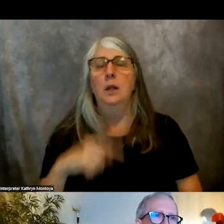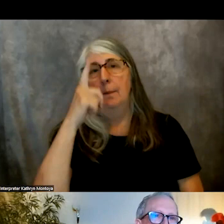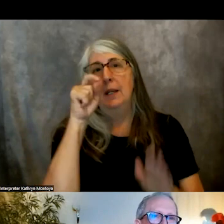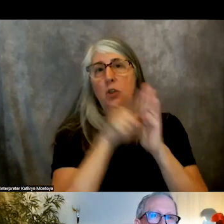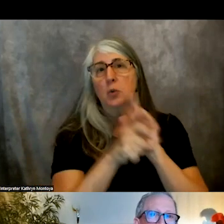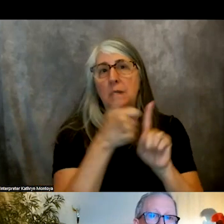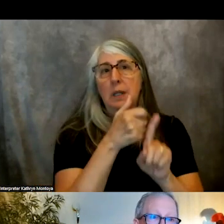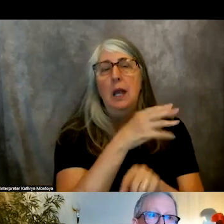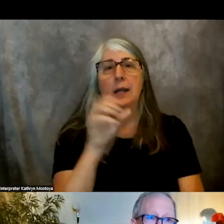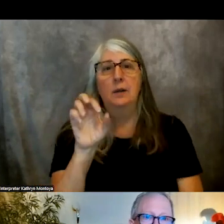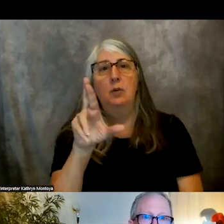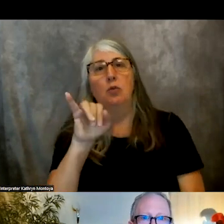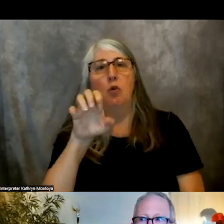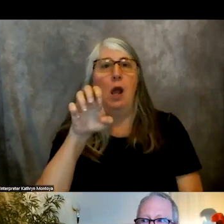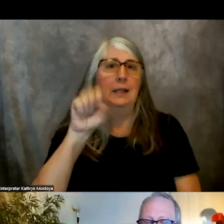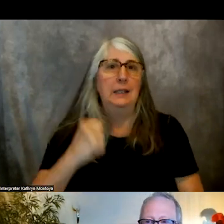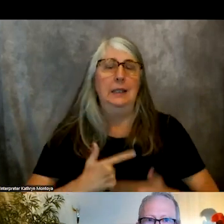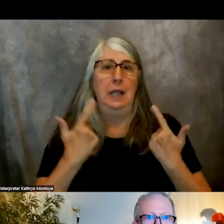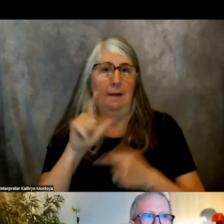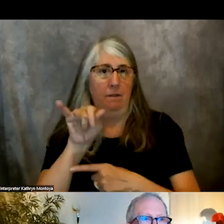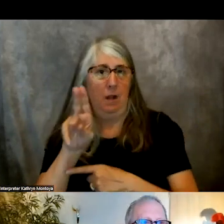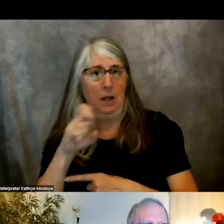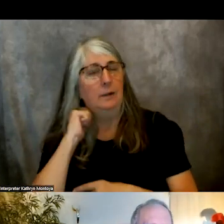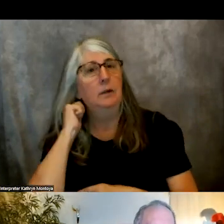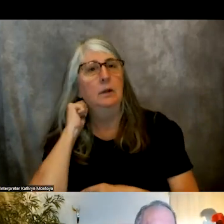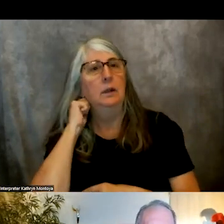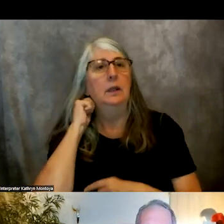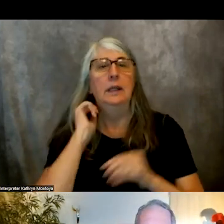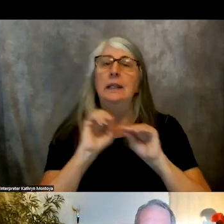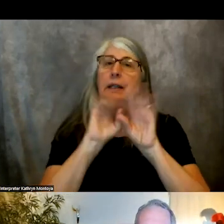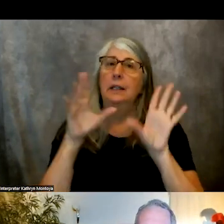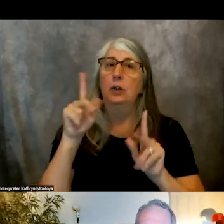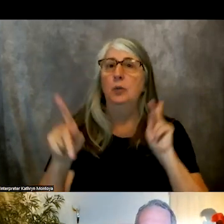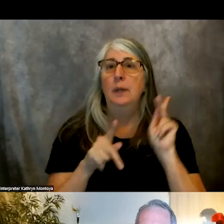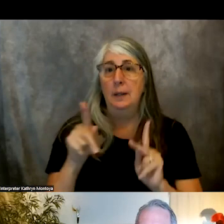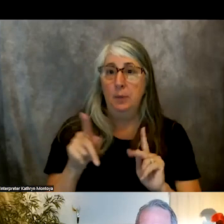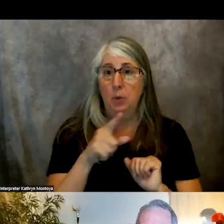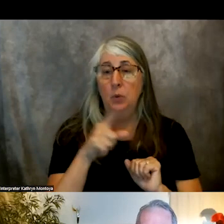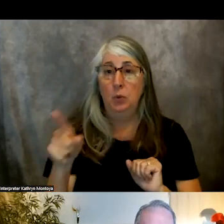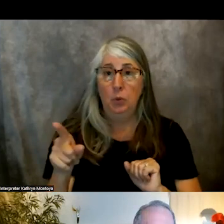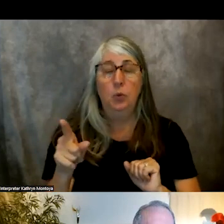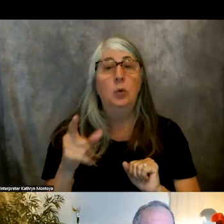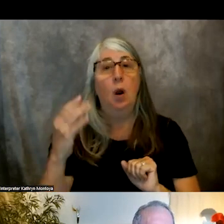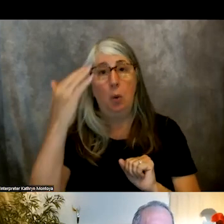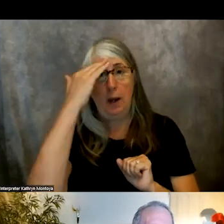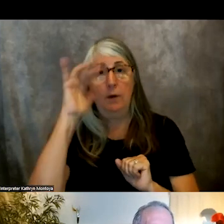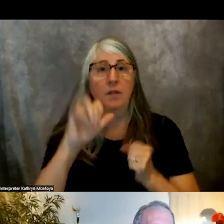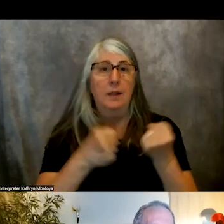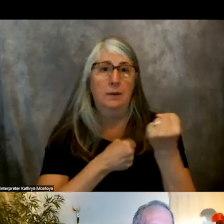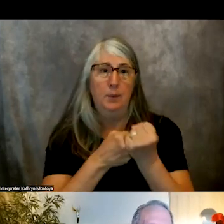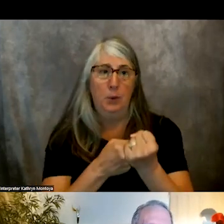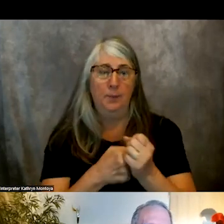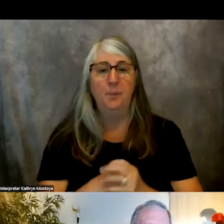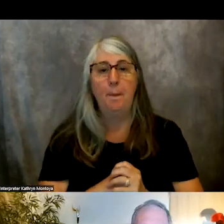Lifeline it is clear to people who are in need of what that support is.